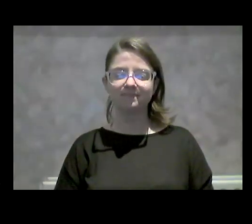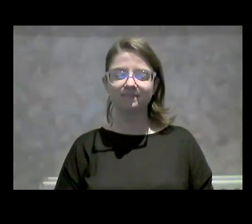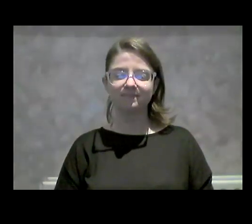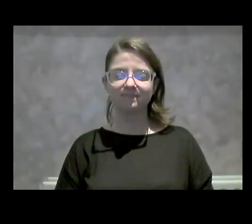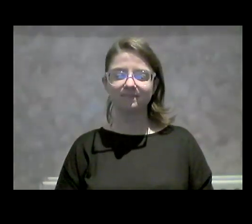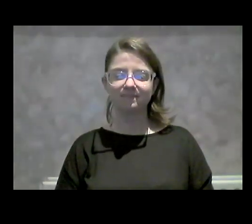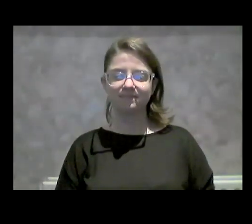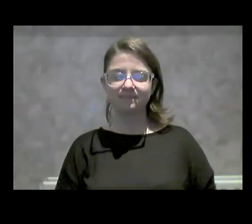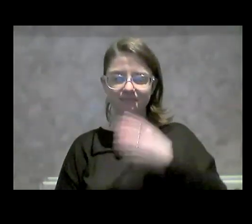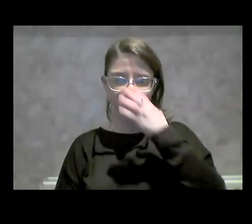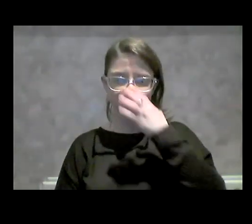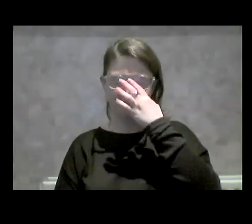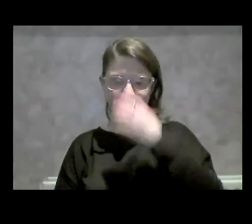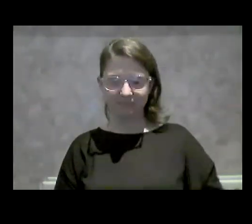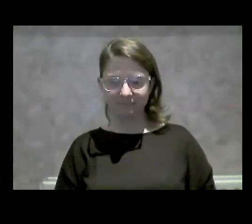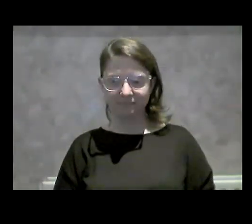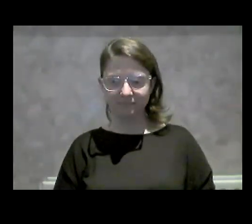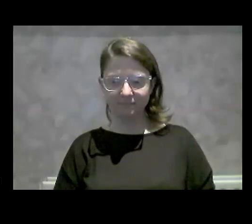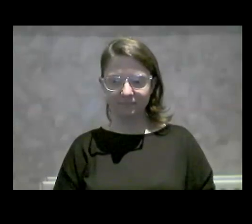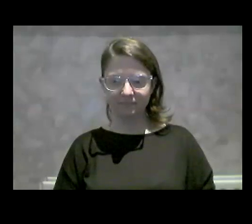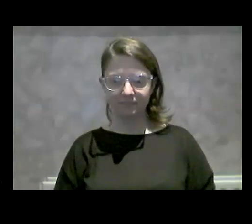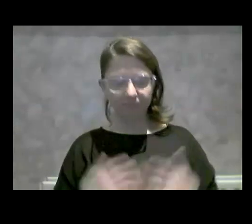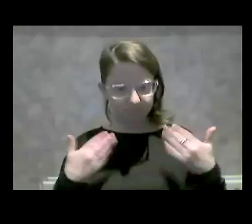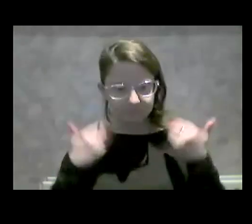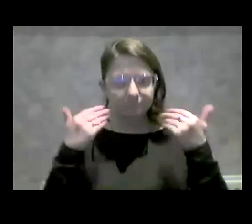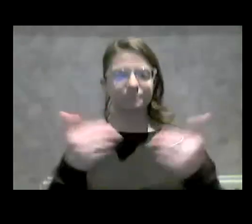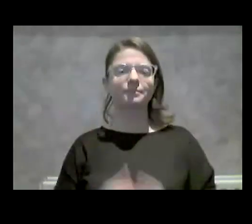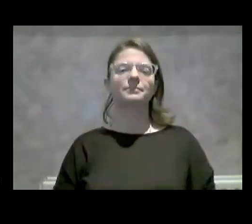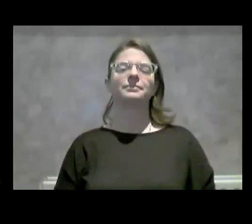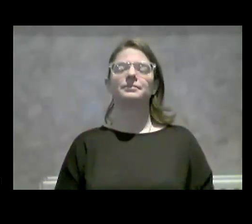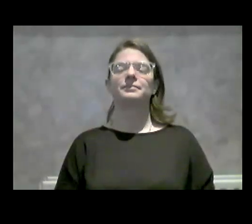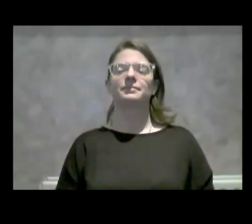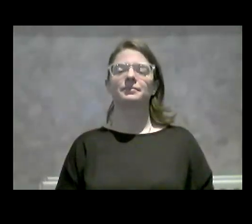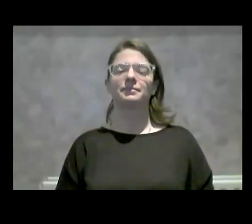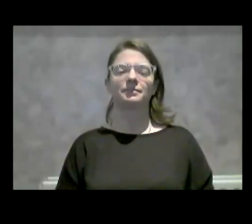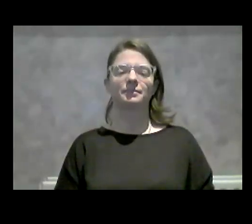Cool, thank you. Okay, moving straight on.